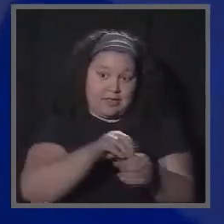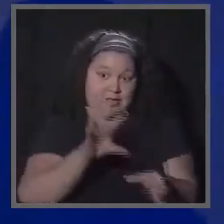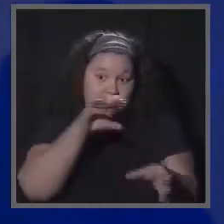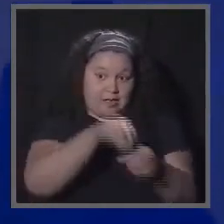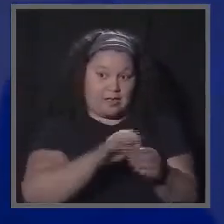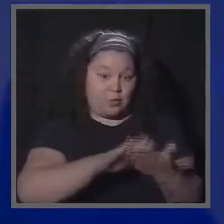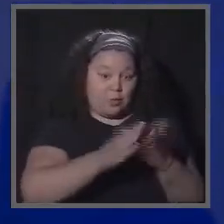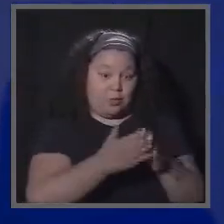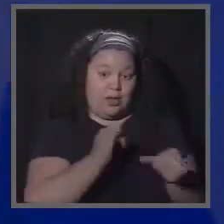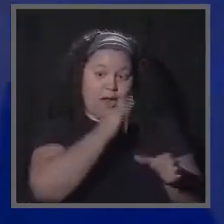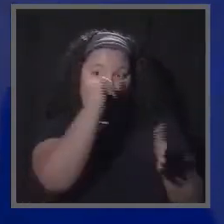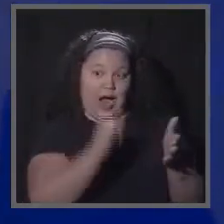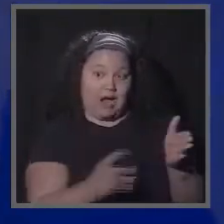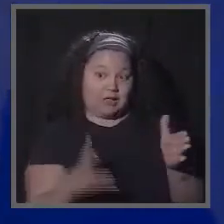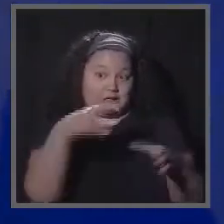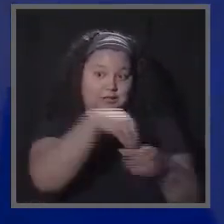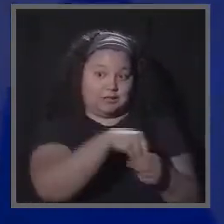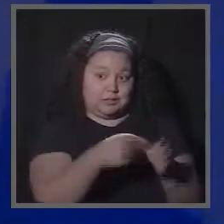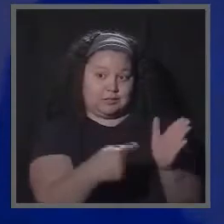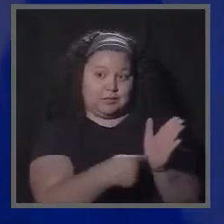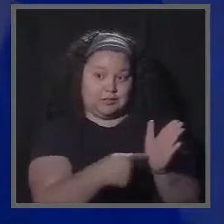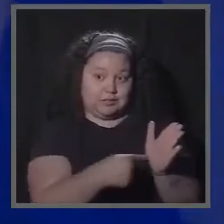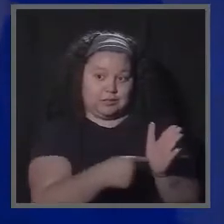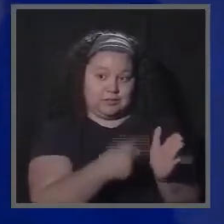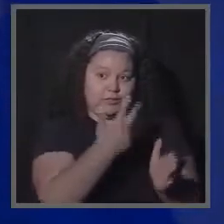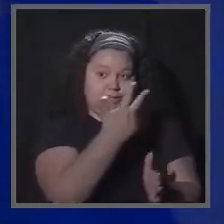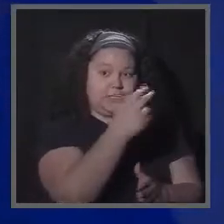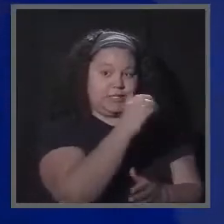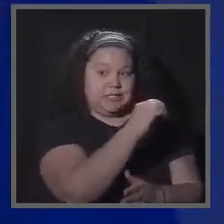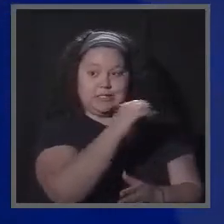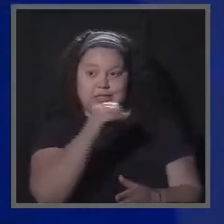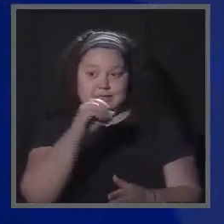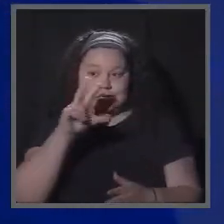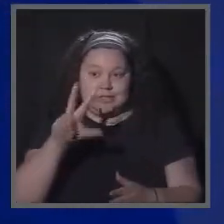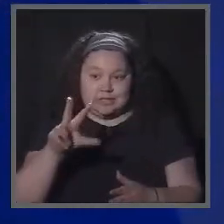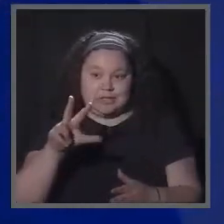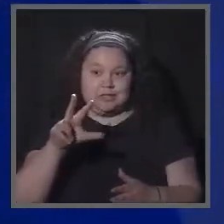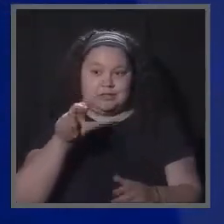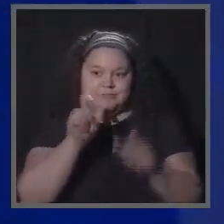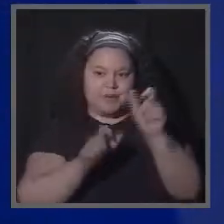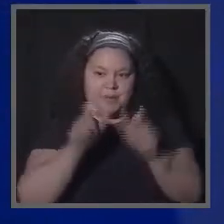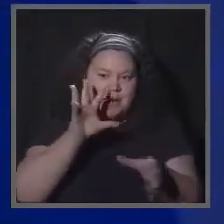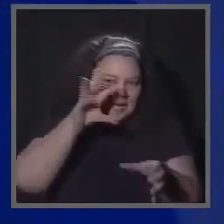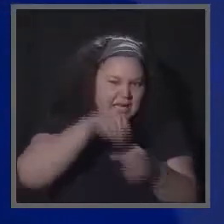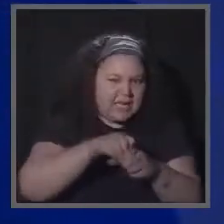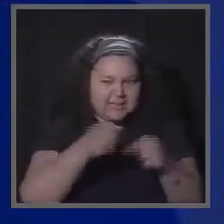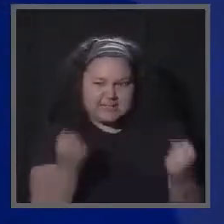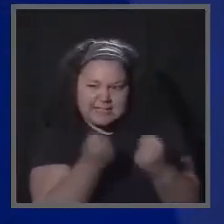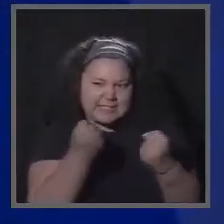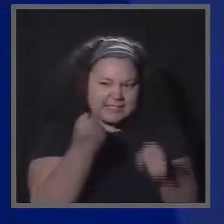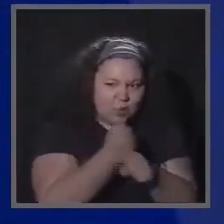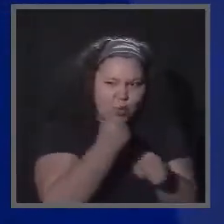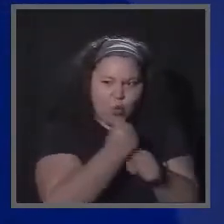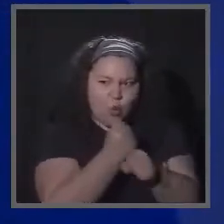participation involving over 330 people and 31 groups.